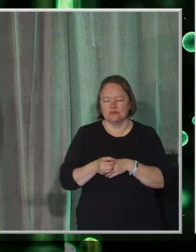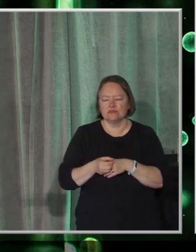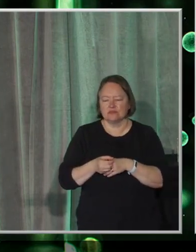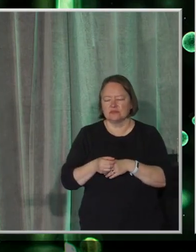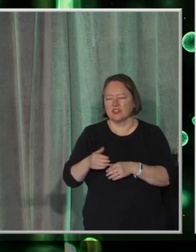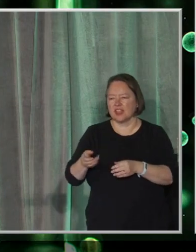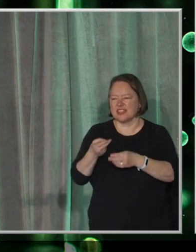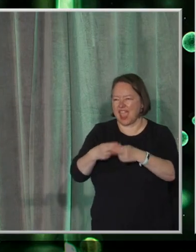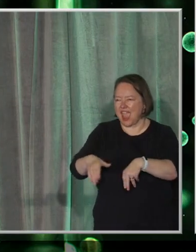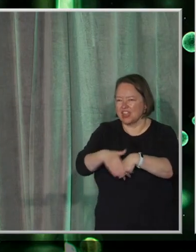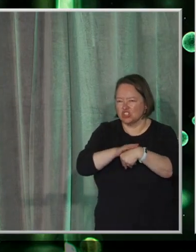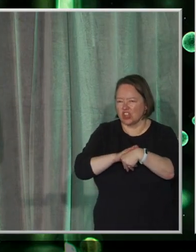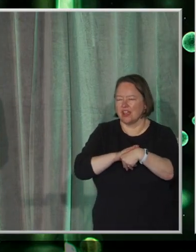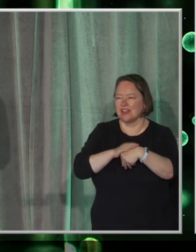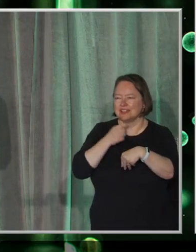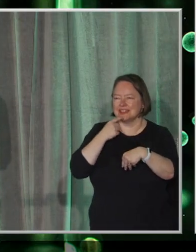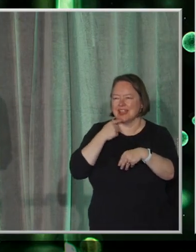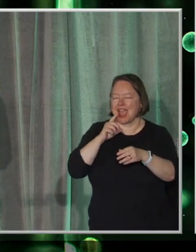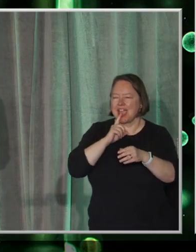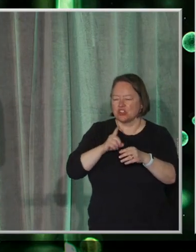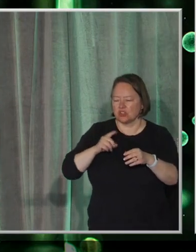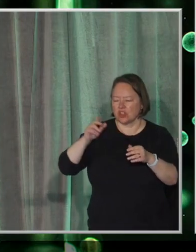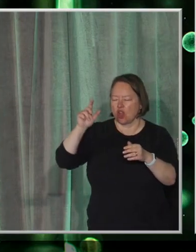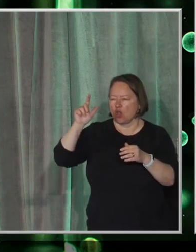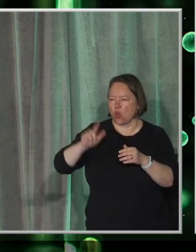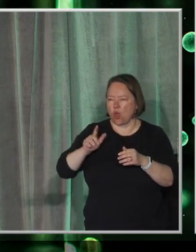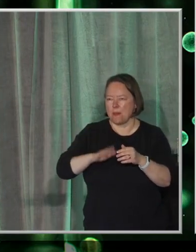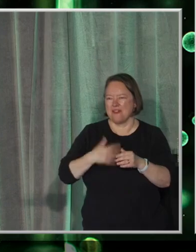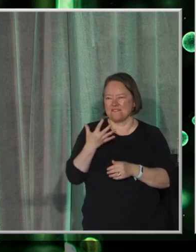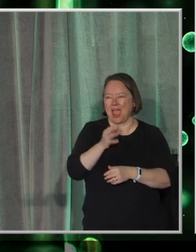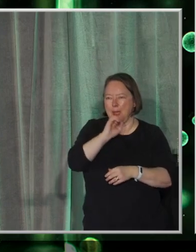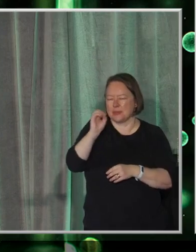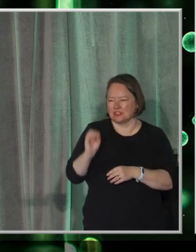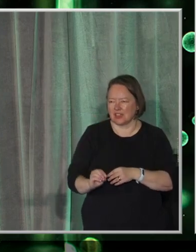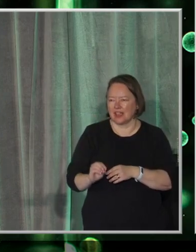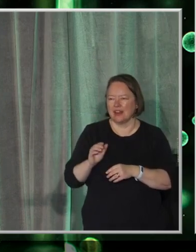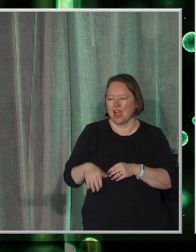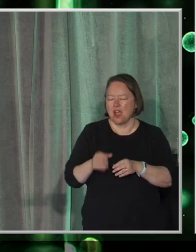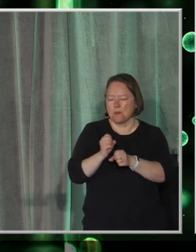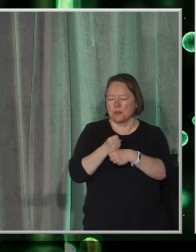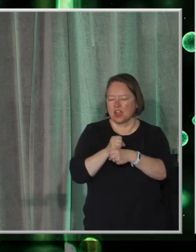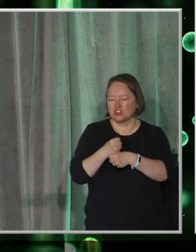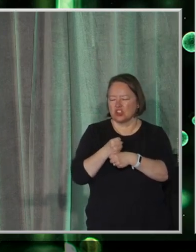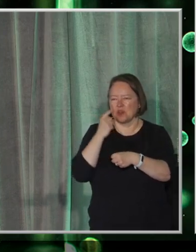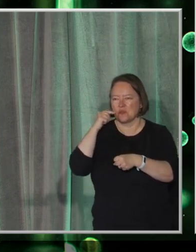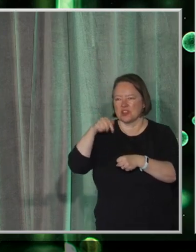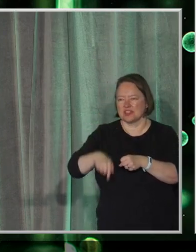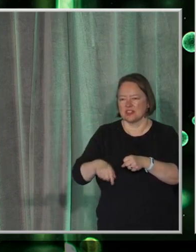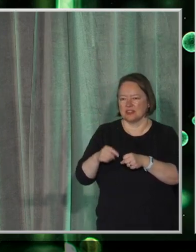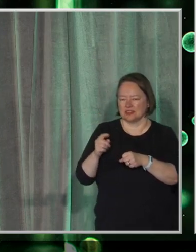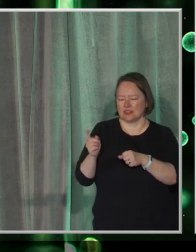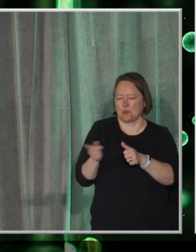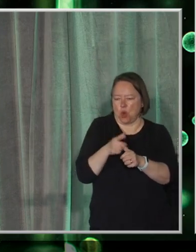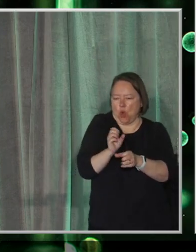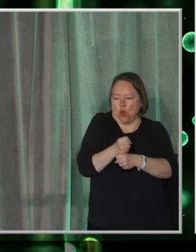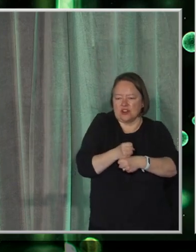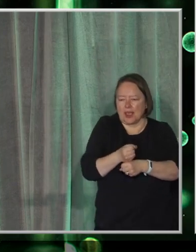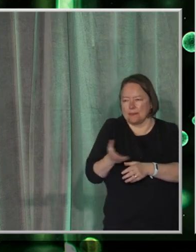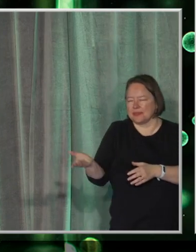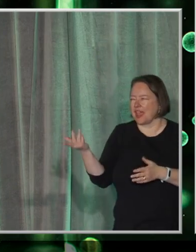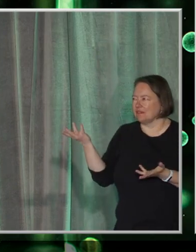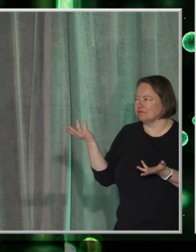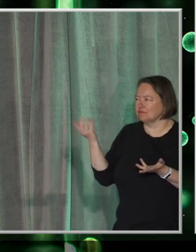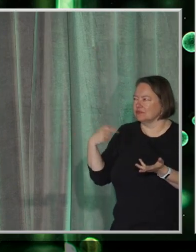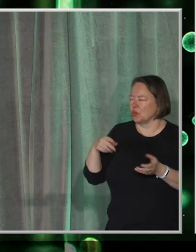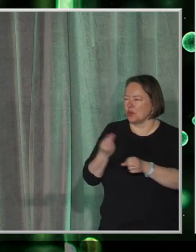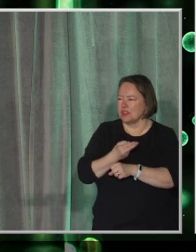The eggshells is actually the lowest. It's about 5% of the production. For this prototype of the pigs, it was